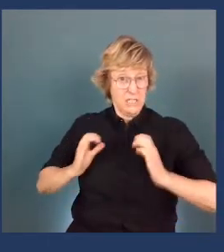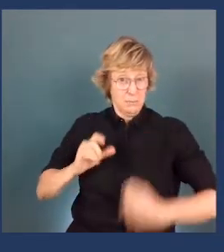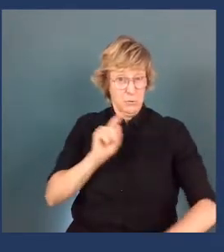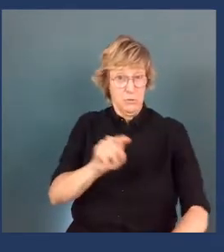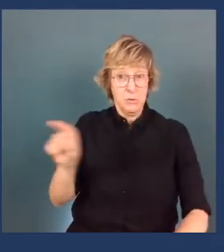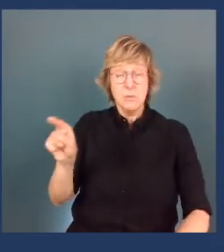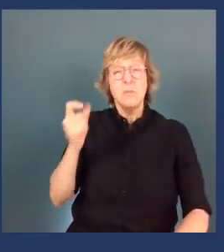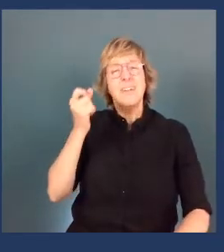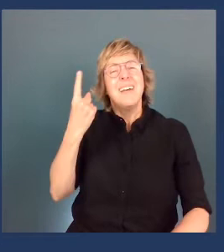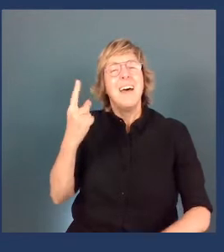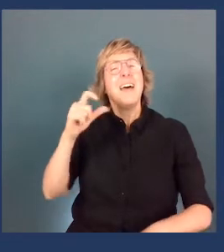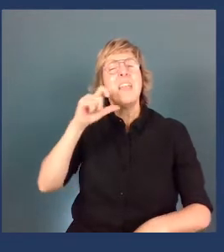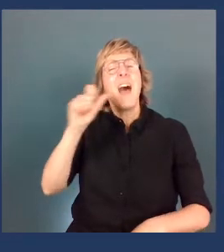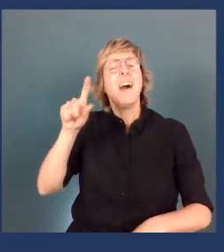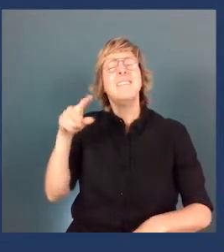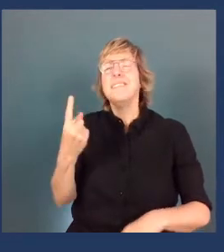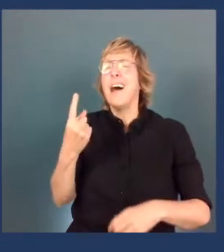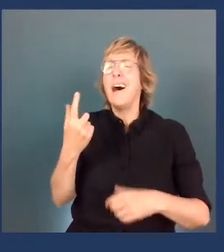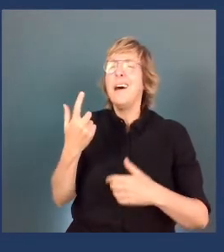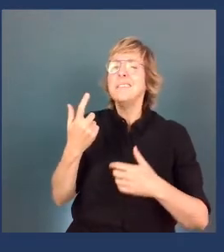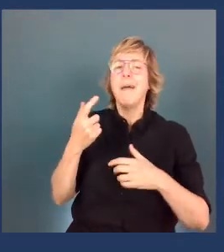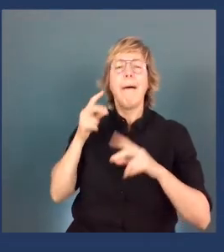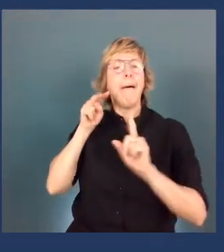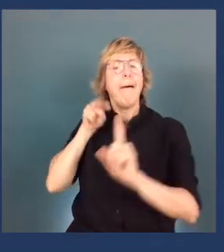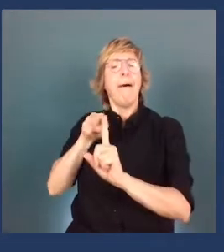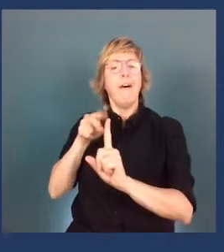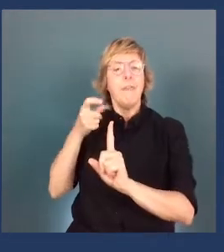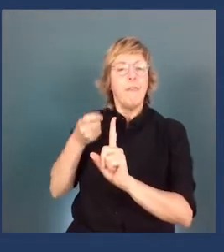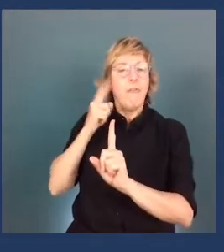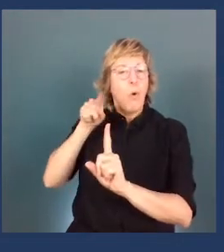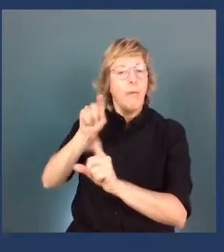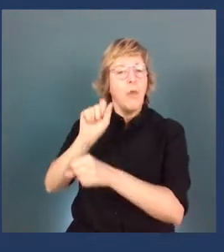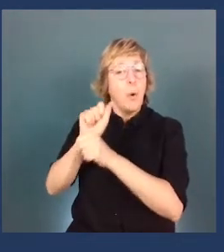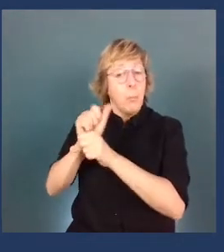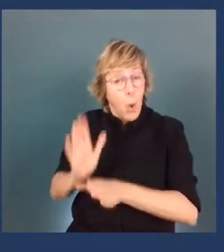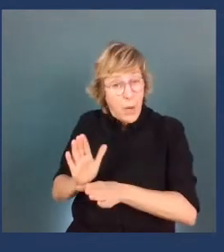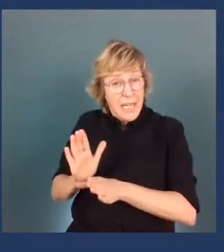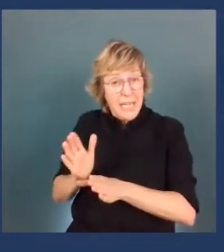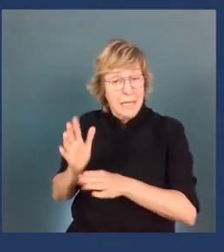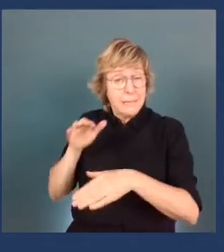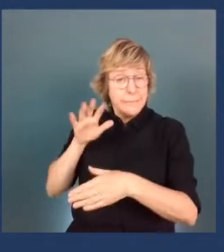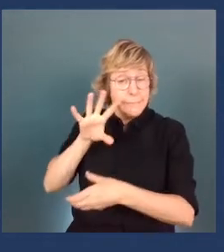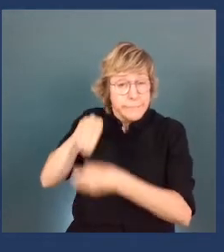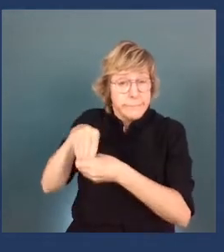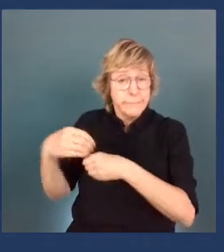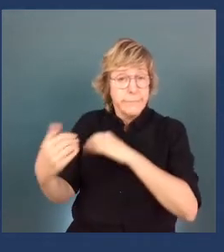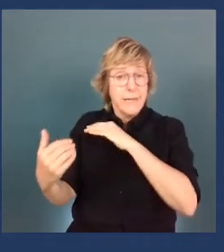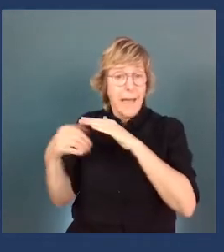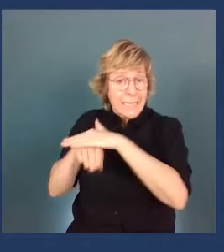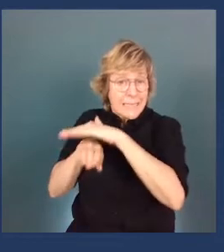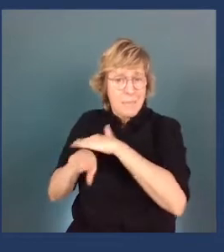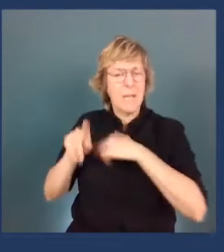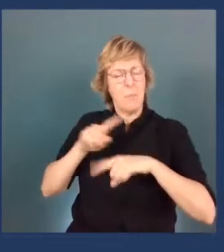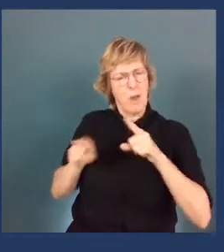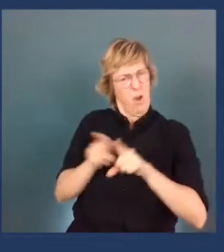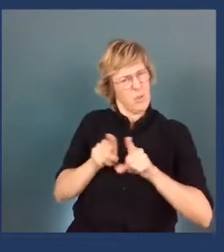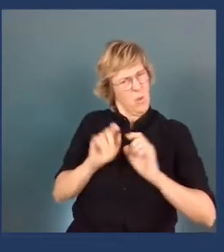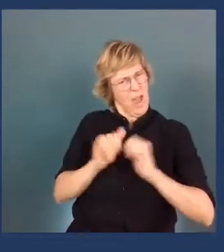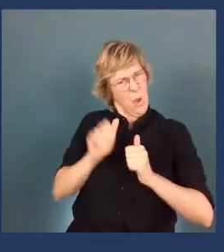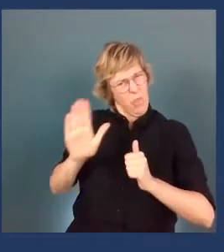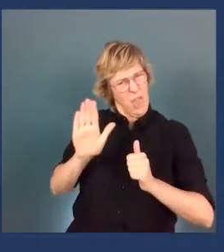not looking at it just from an employee experience perspective, but they're thinking about how they enhance their brands and how